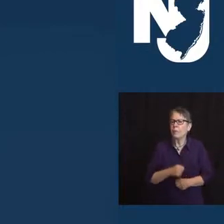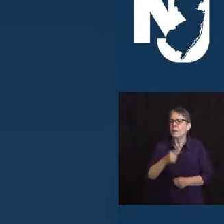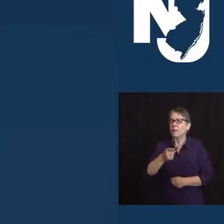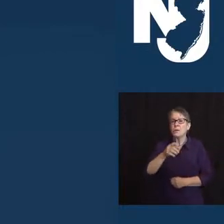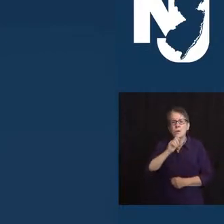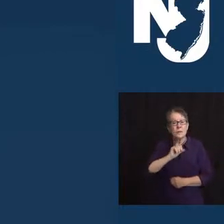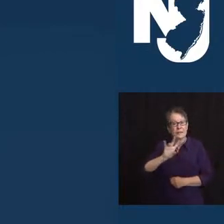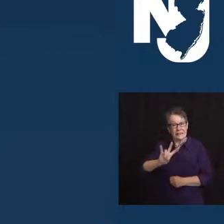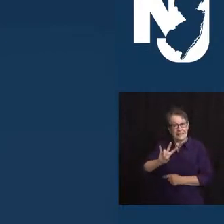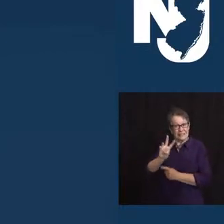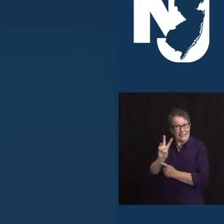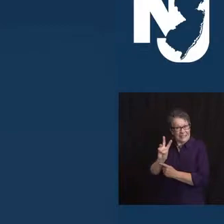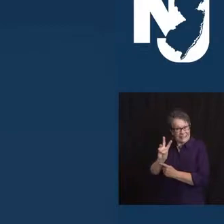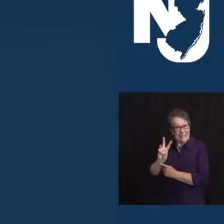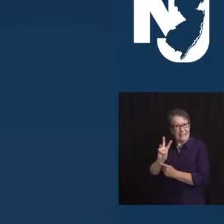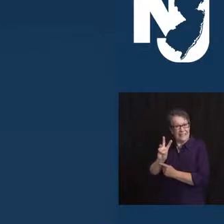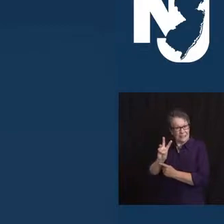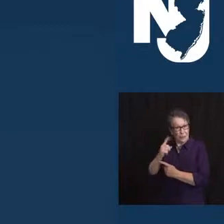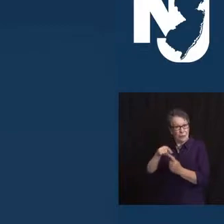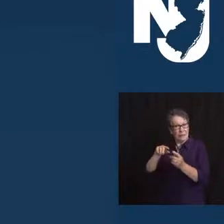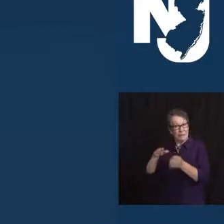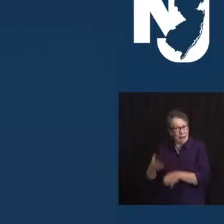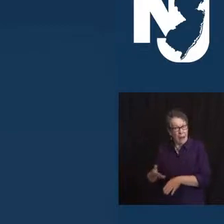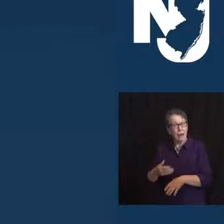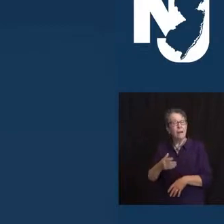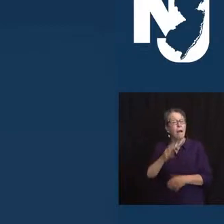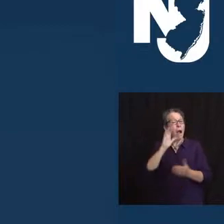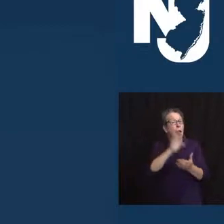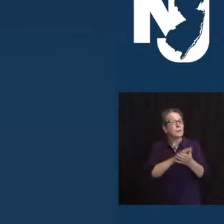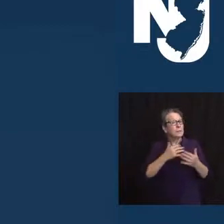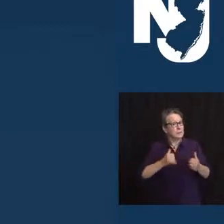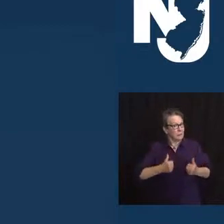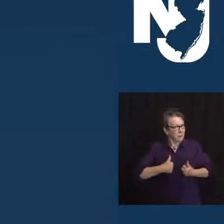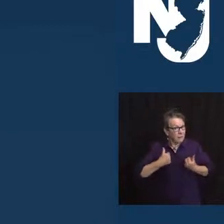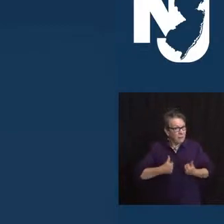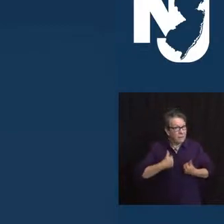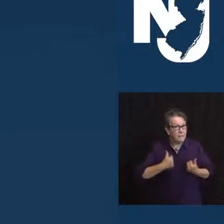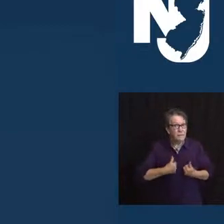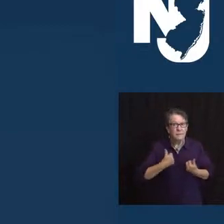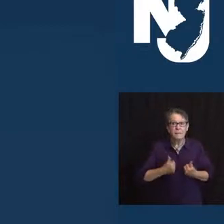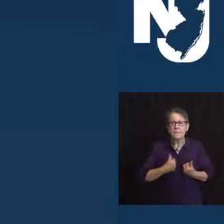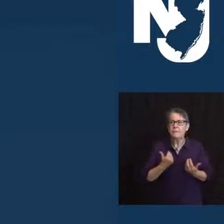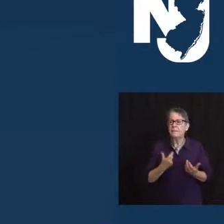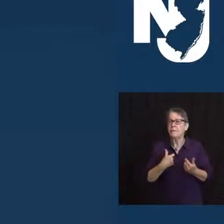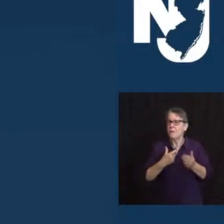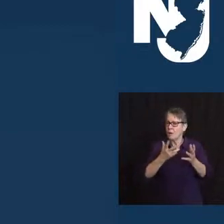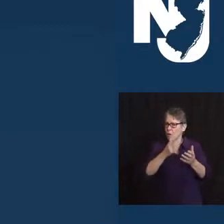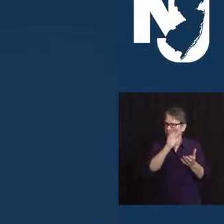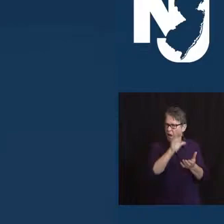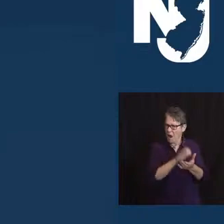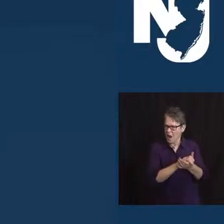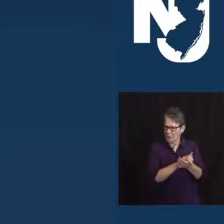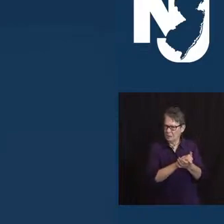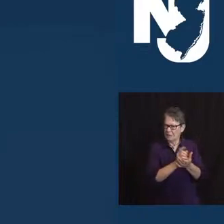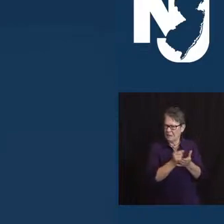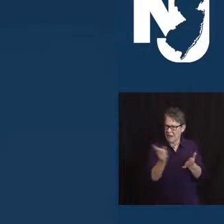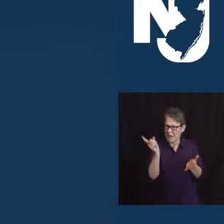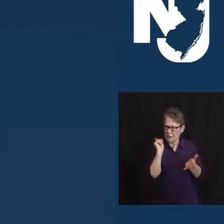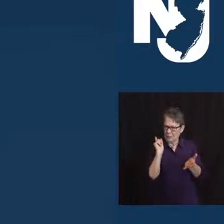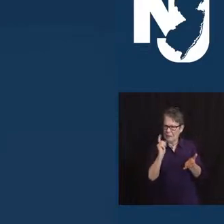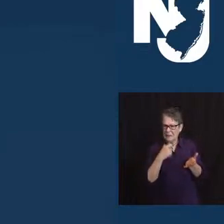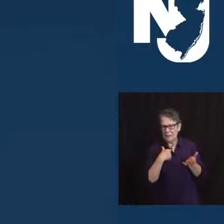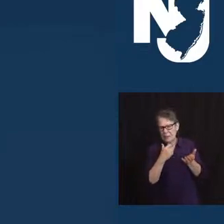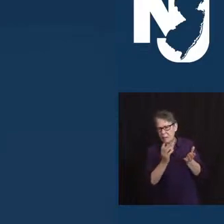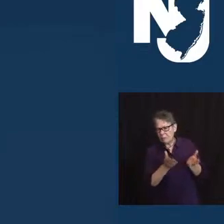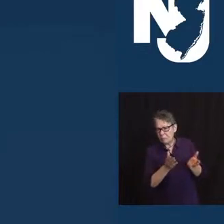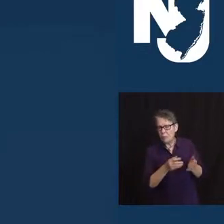Biman Roy, with whom I had the great honor of speaking on Wednesday, and their daughter, Sumona. She also leaves behind